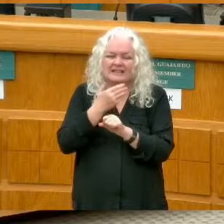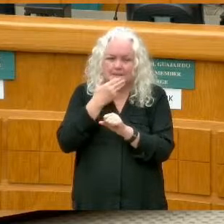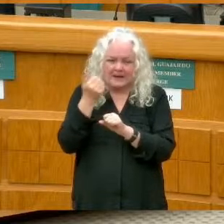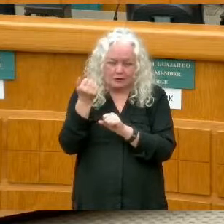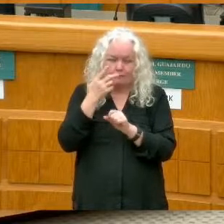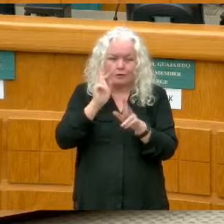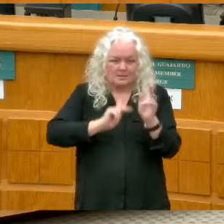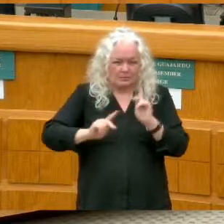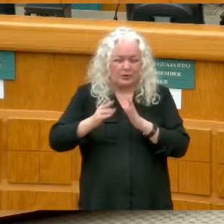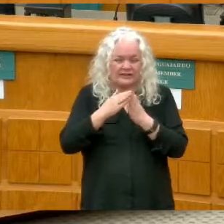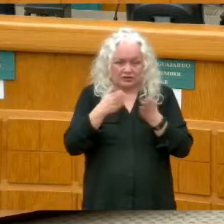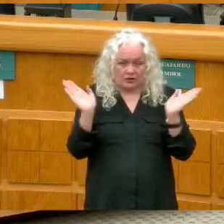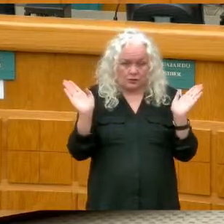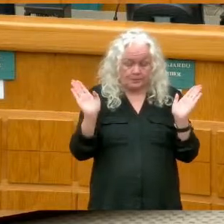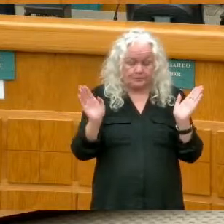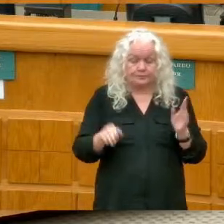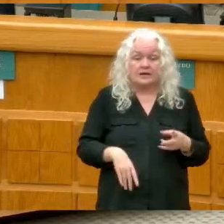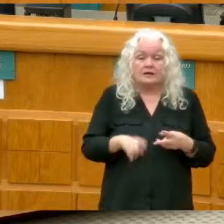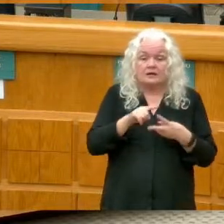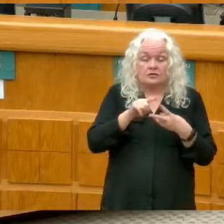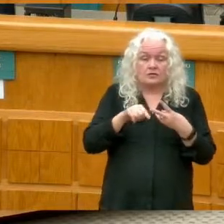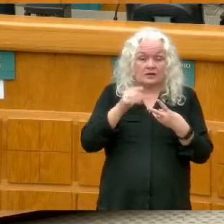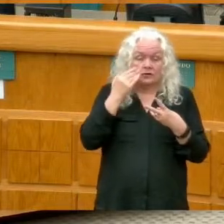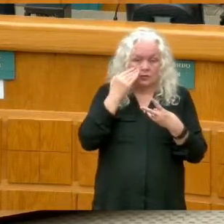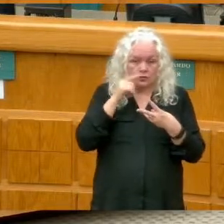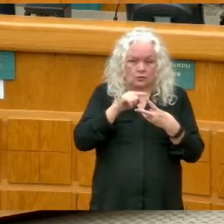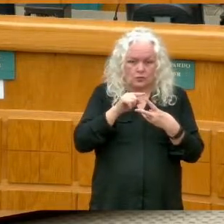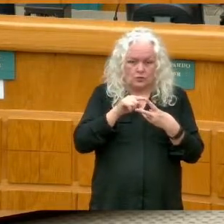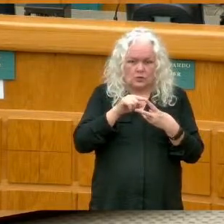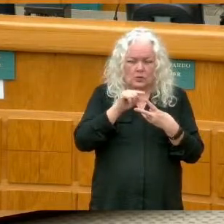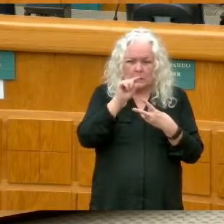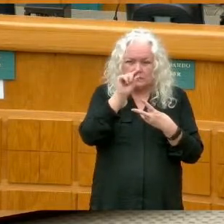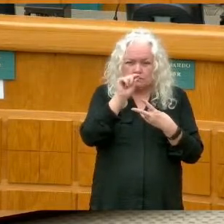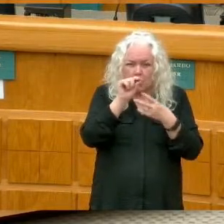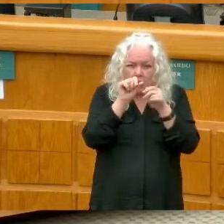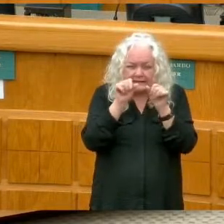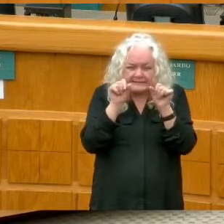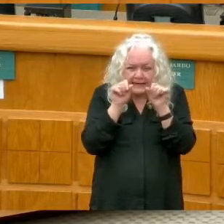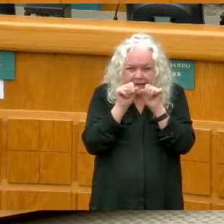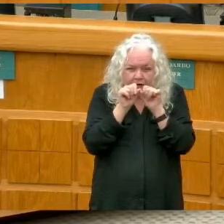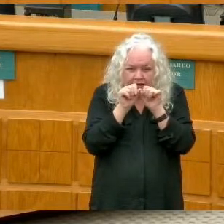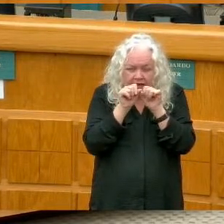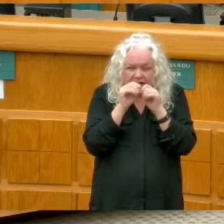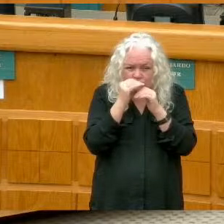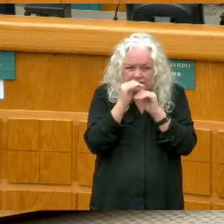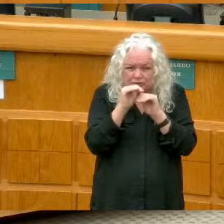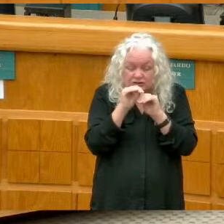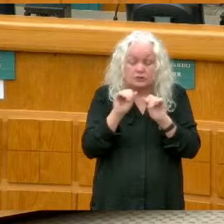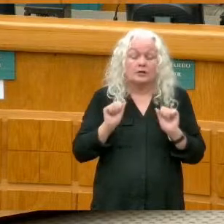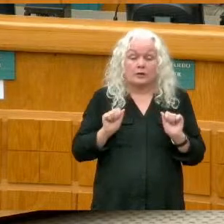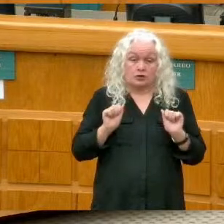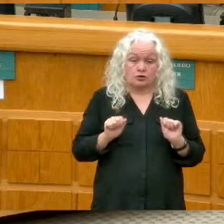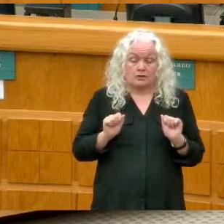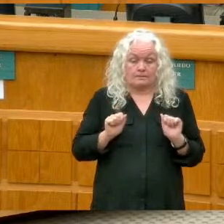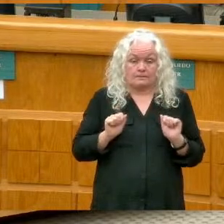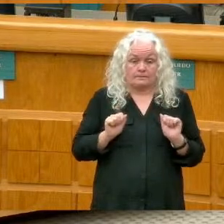good. 2 things you should know. We did the smallest area of restriction that we possibly could. So